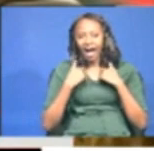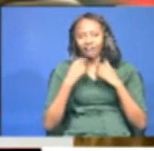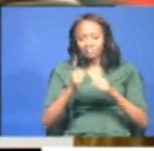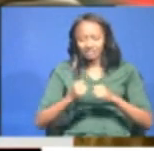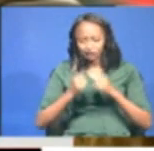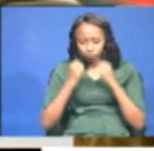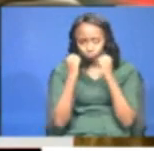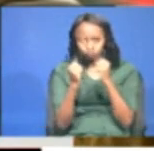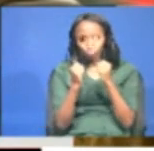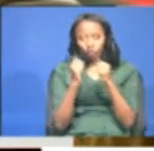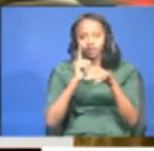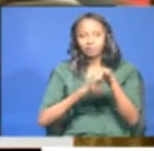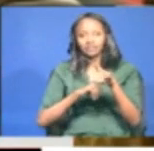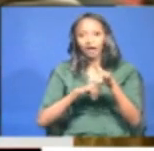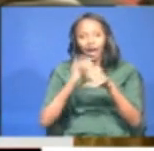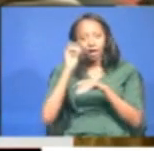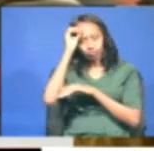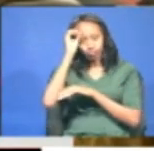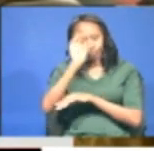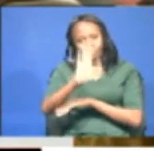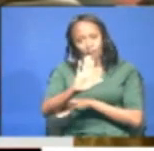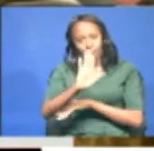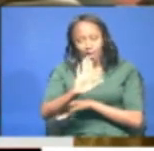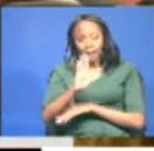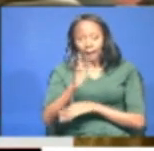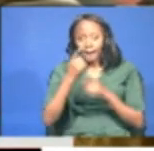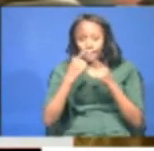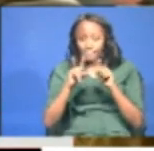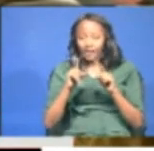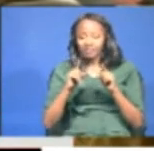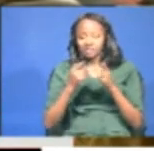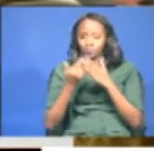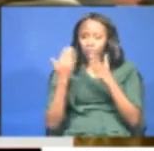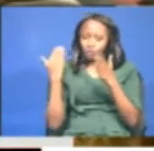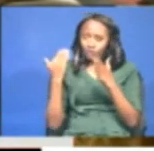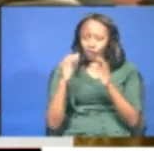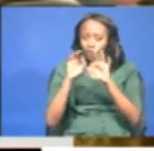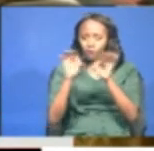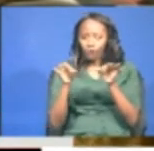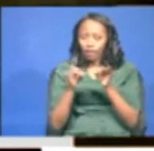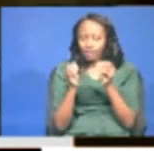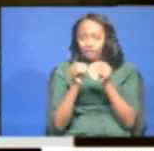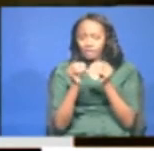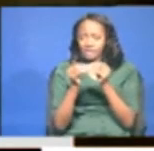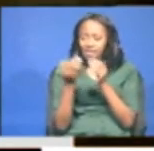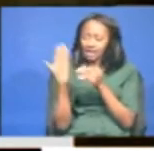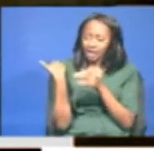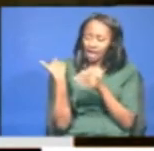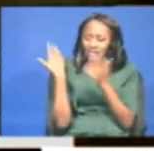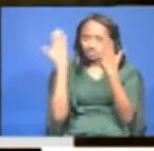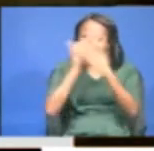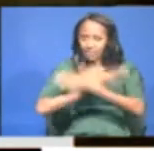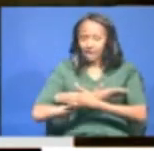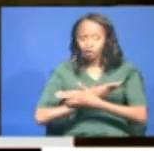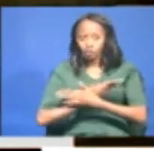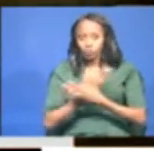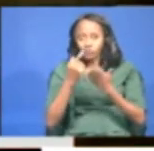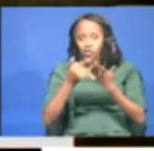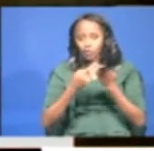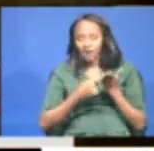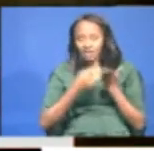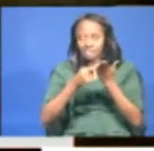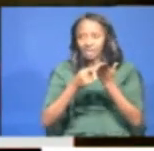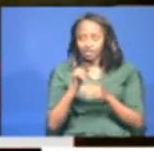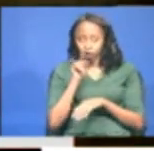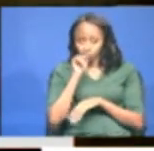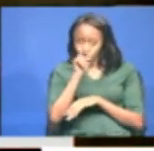in. Your Excellency, in a family meeting last night, when we were discussing you and the role